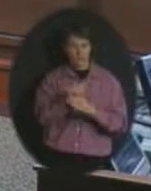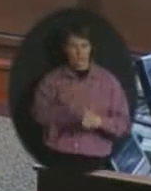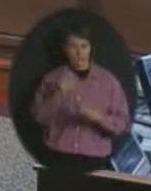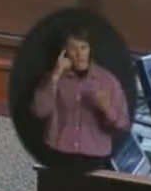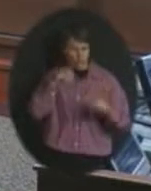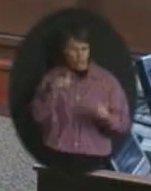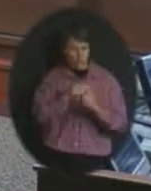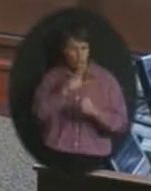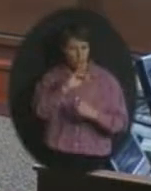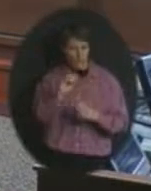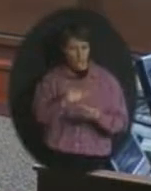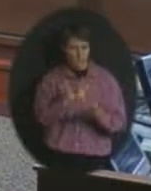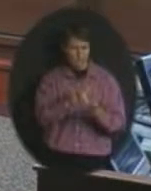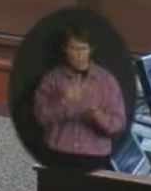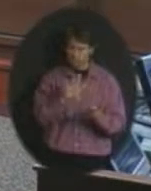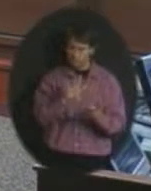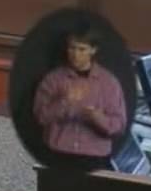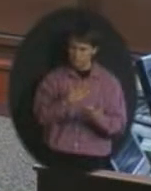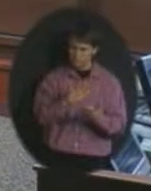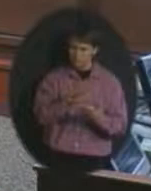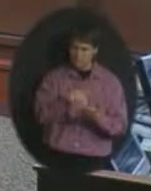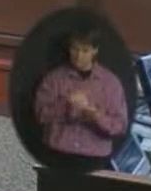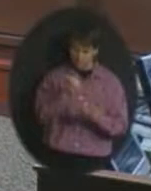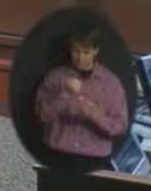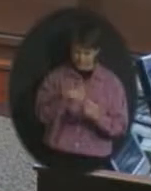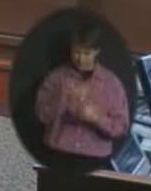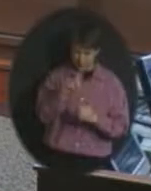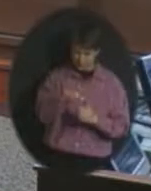Center. Are there any questions or comments?